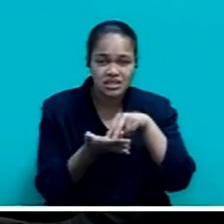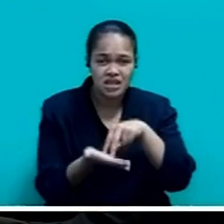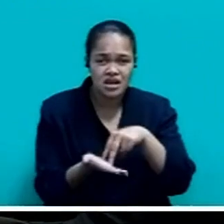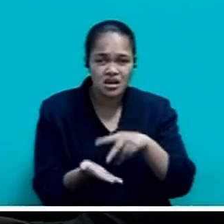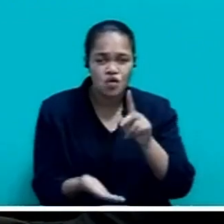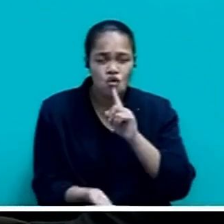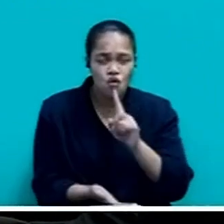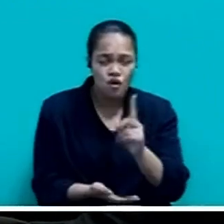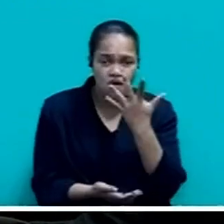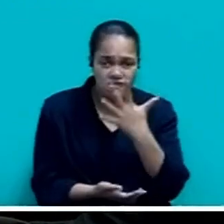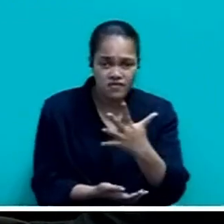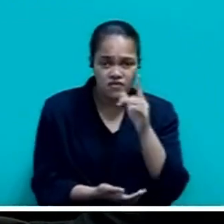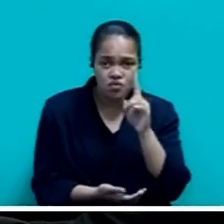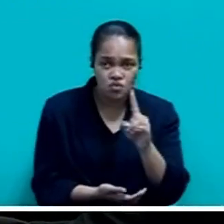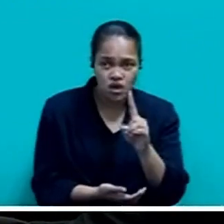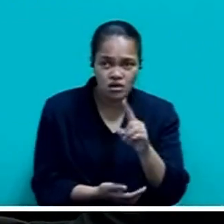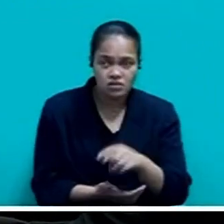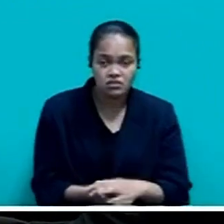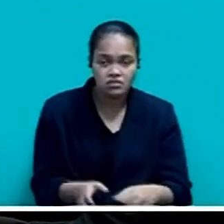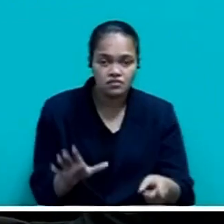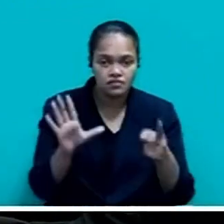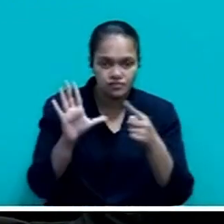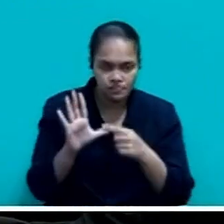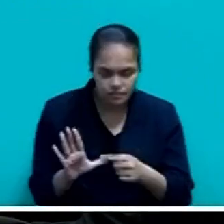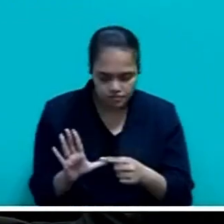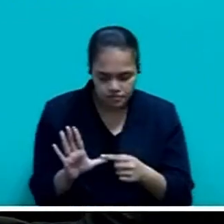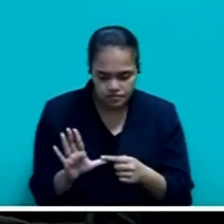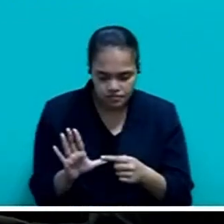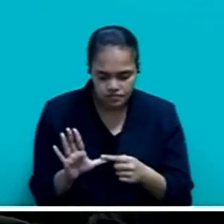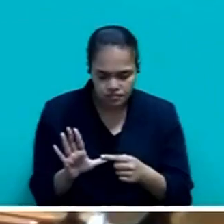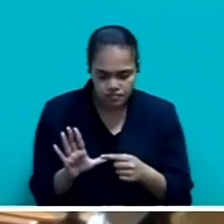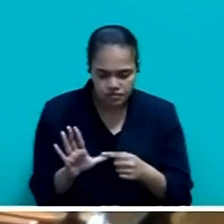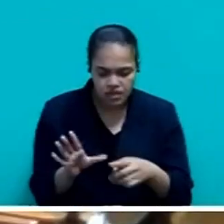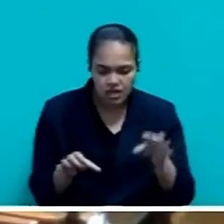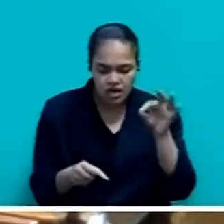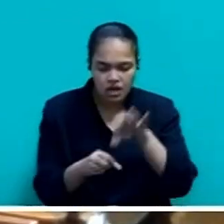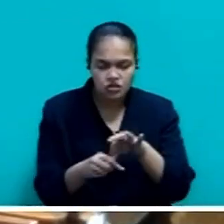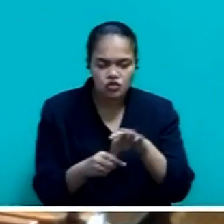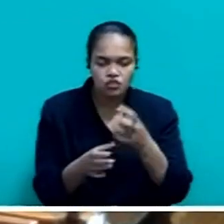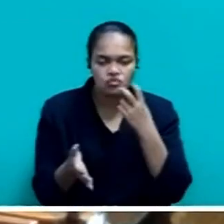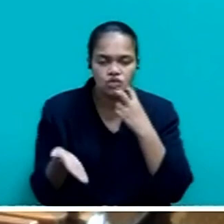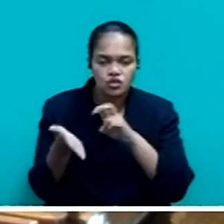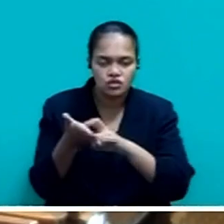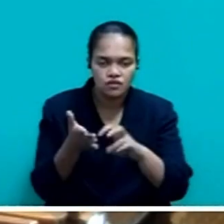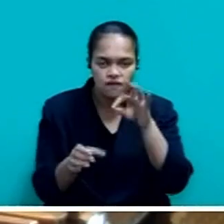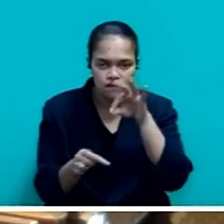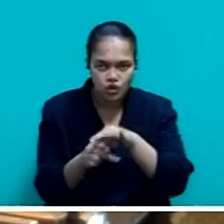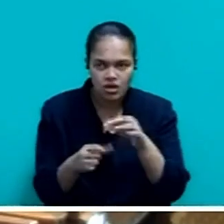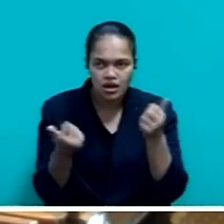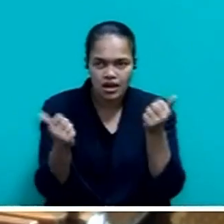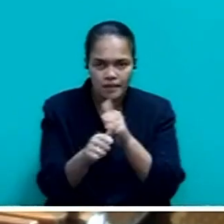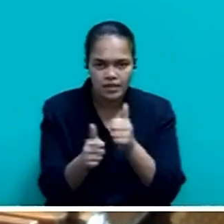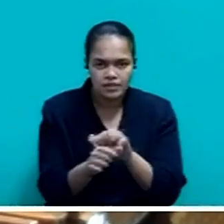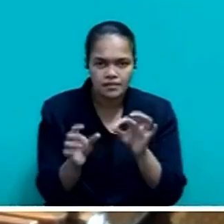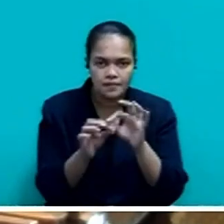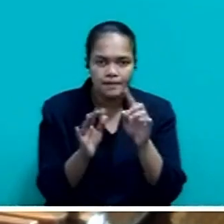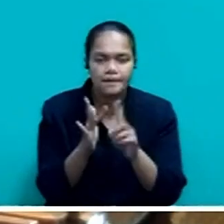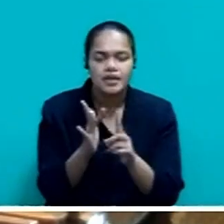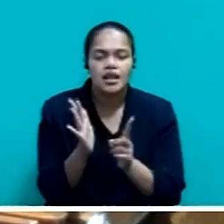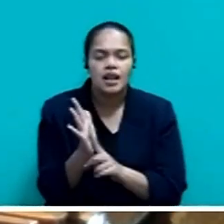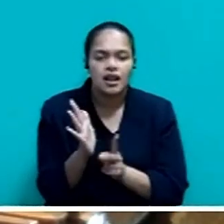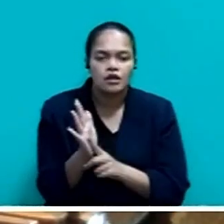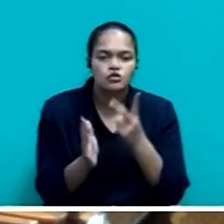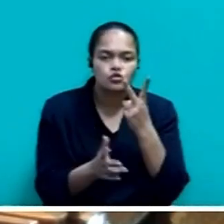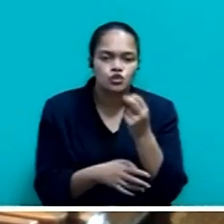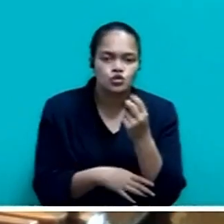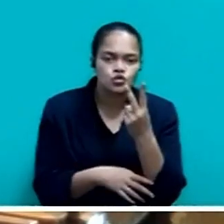51, that A, that the Electoral Registration of Voters Amendment Bill 2023